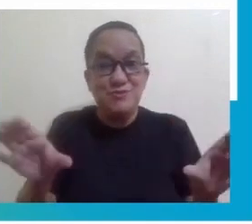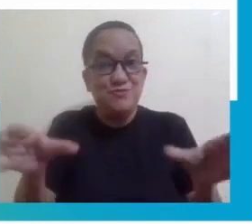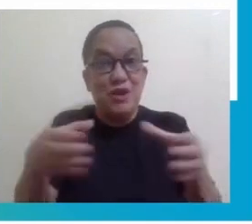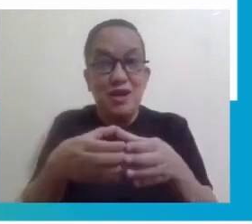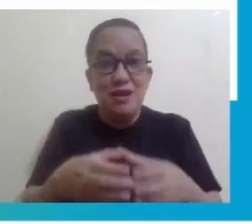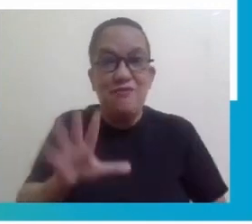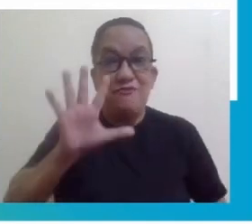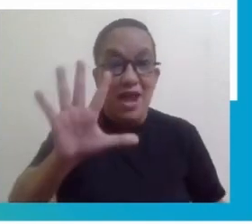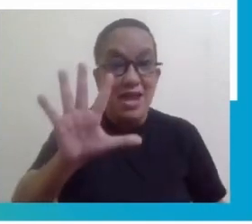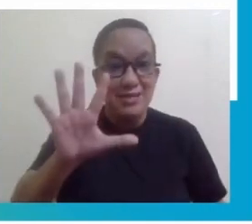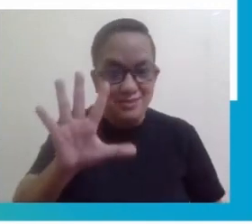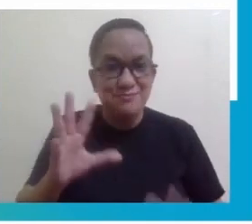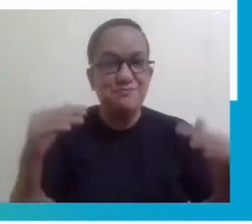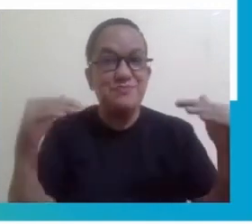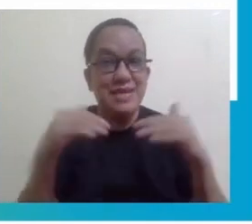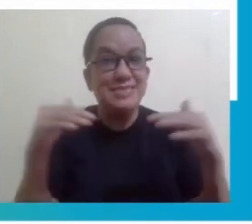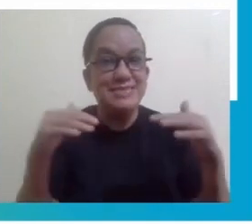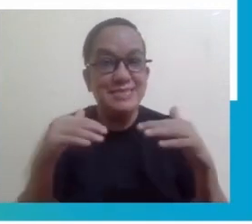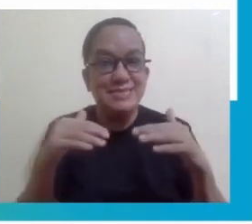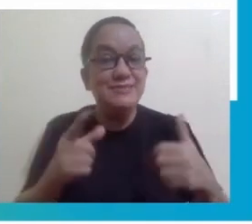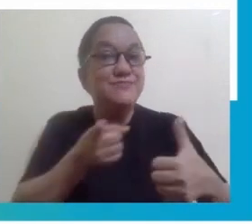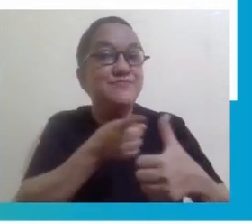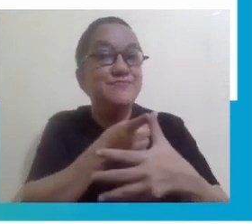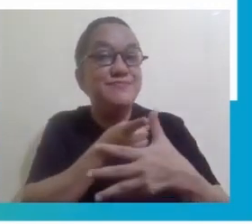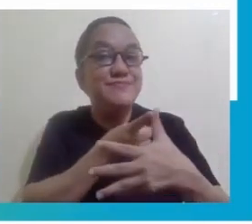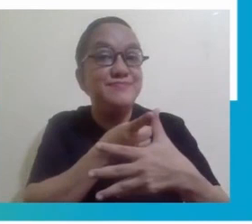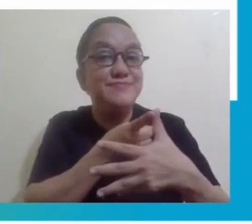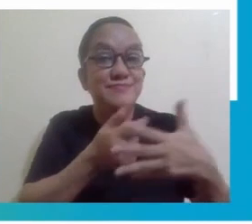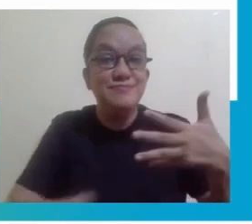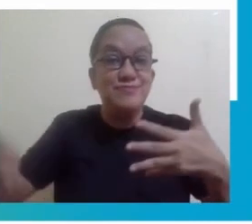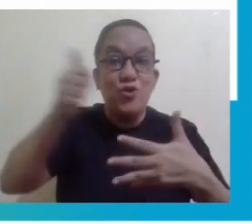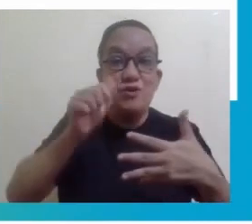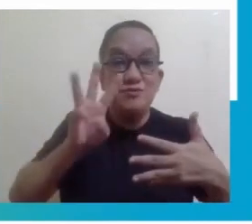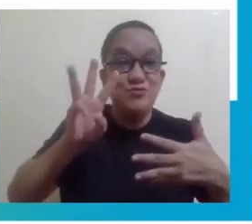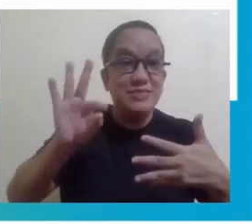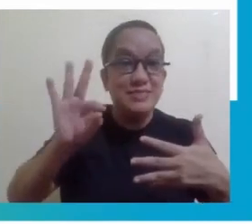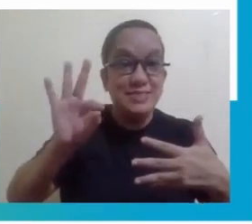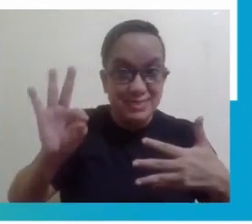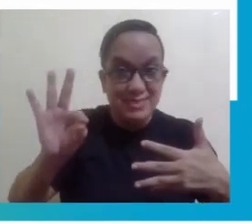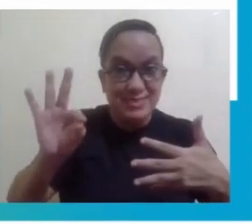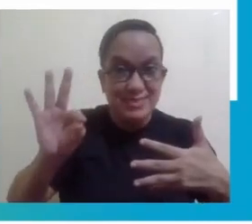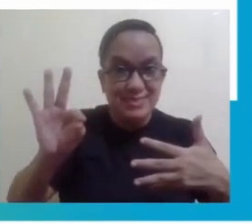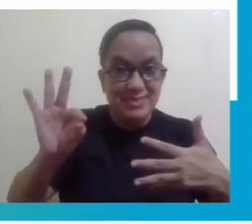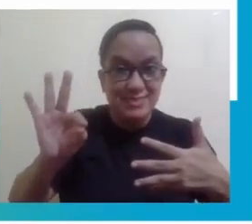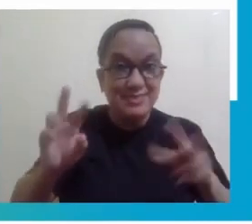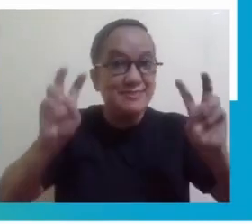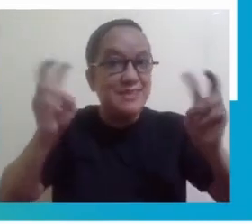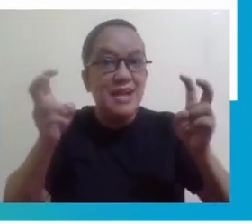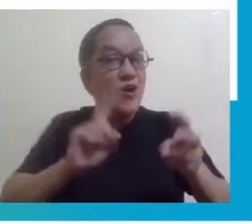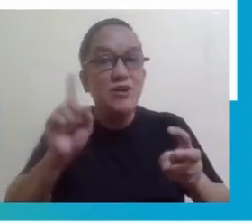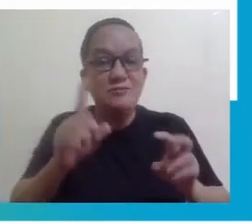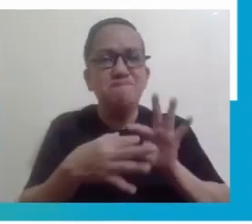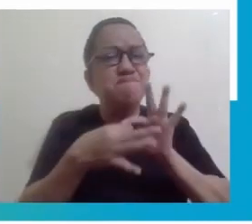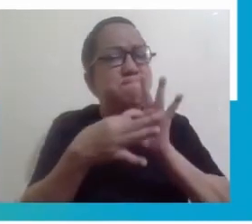the first of which is led by WWF, as Catherine indicated, entitled Collaboration for a Resilient and